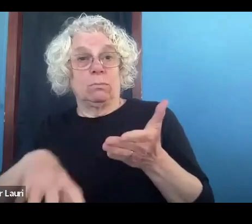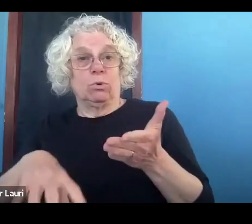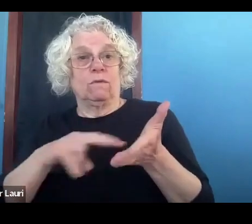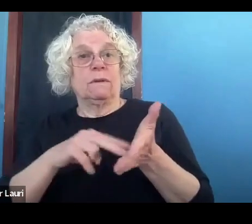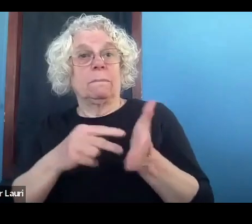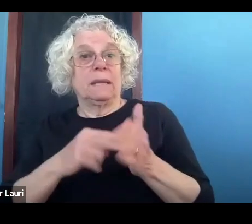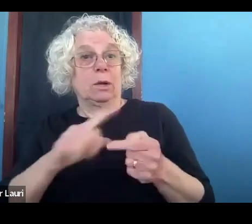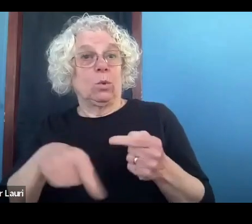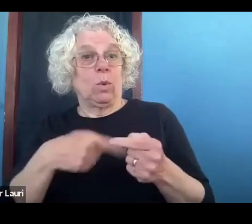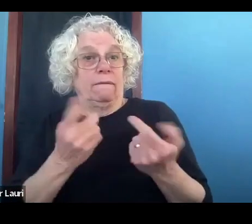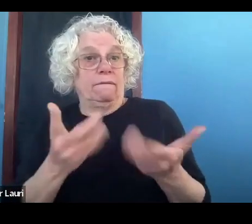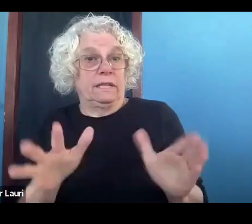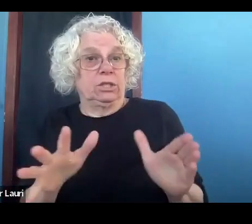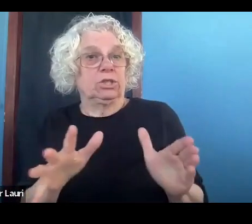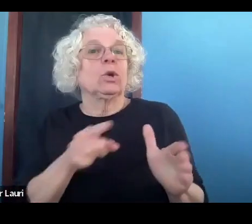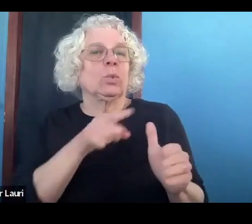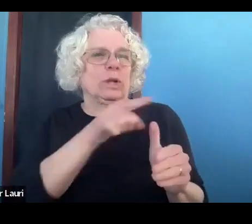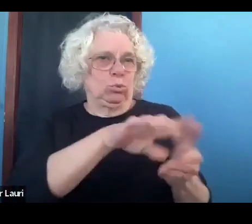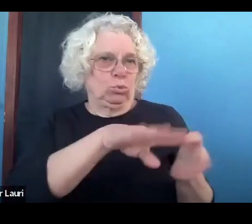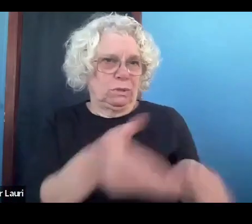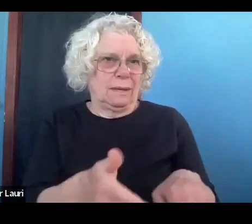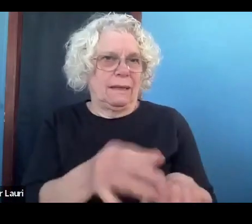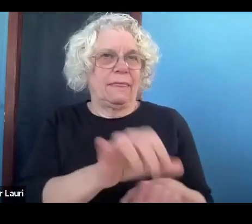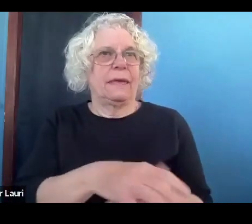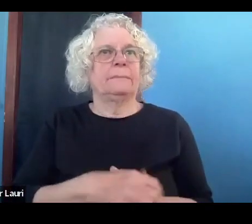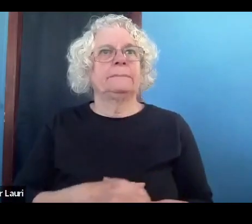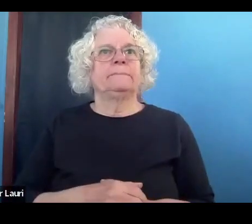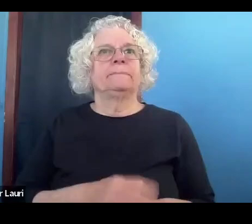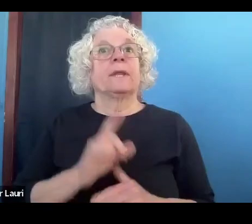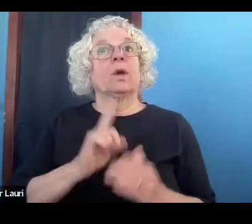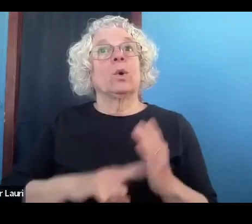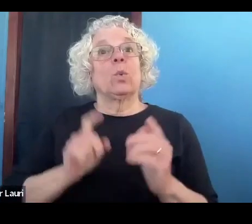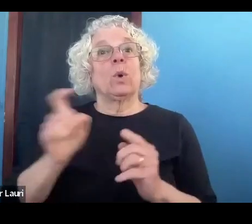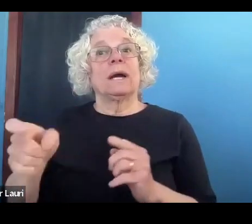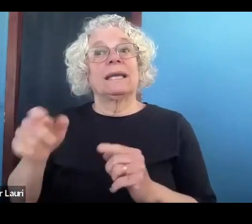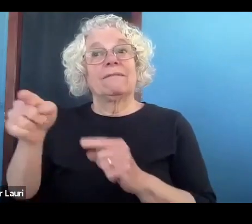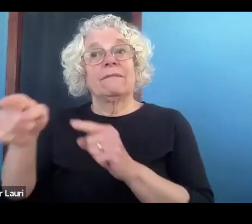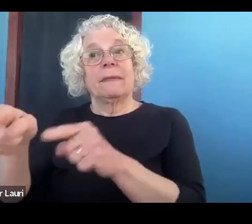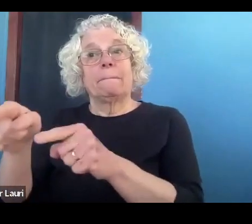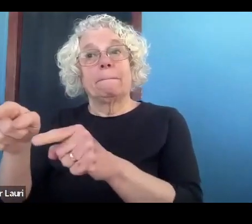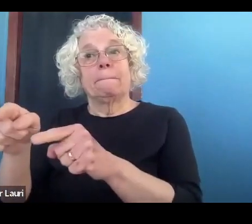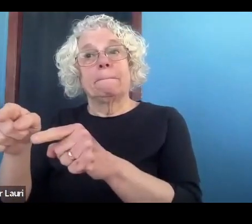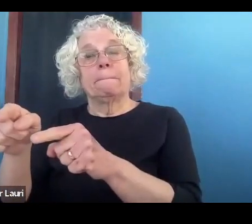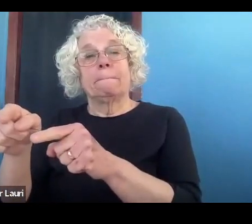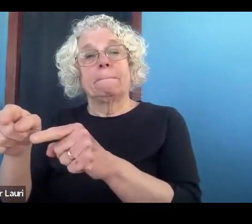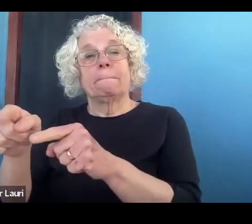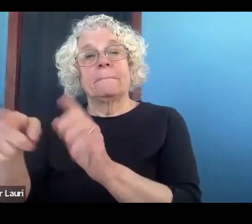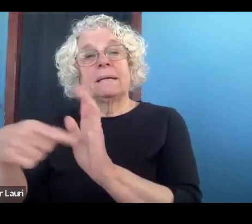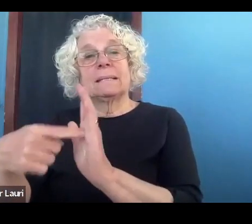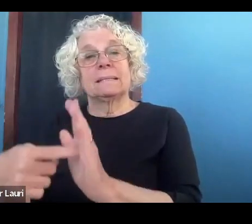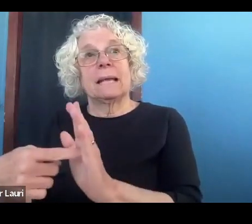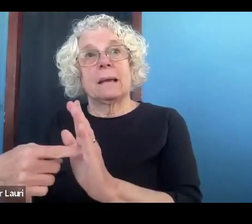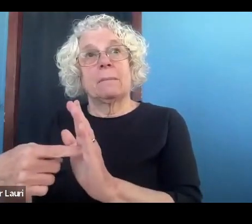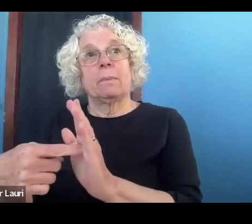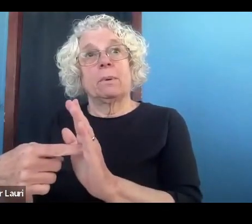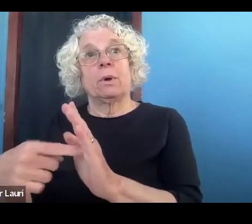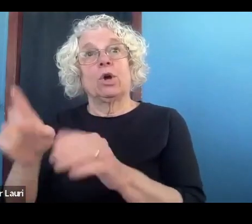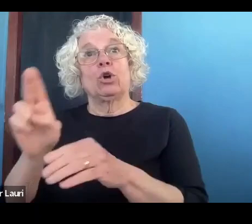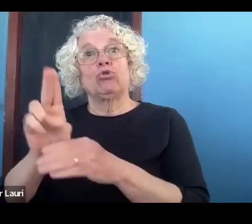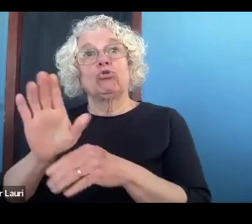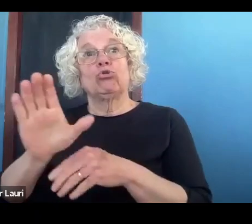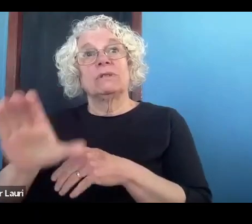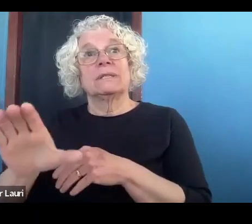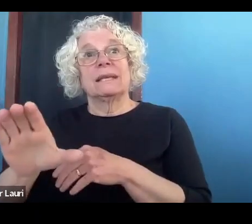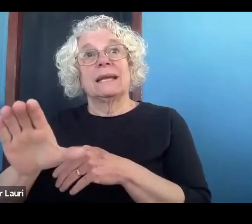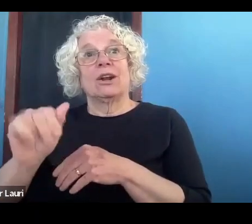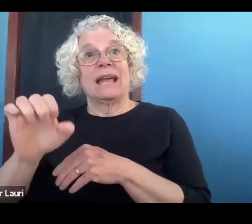person's death. So examples of powers people can give to their agent are to use a person's assets to pay